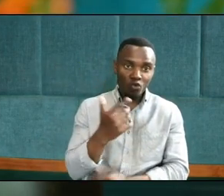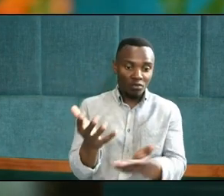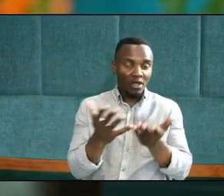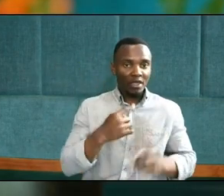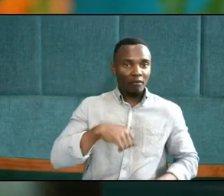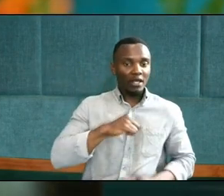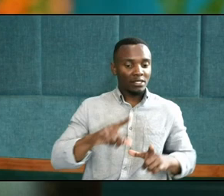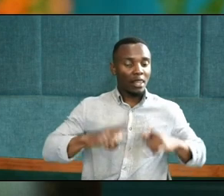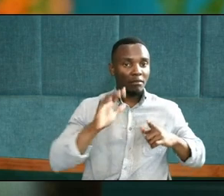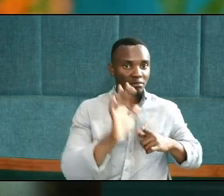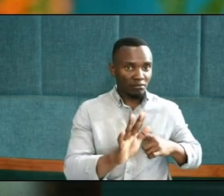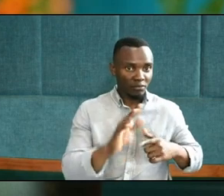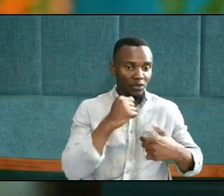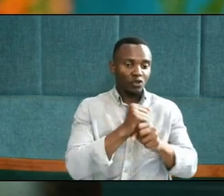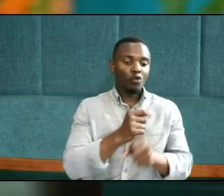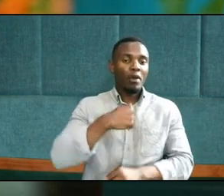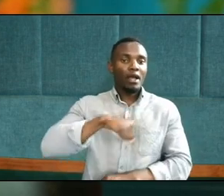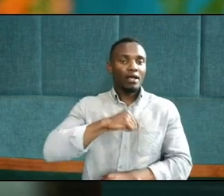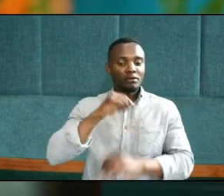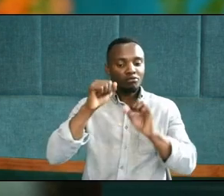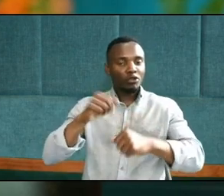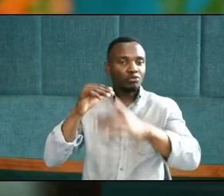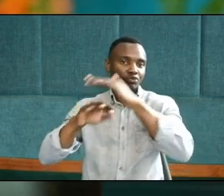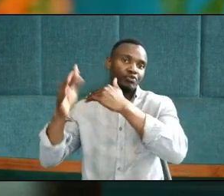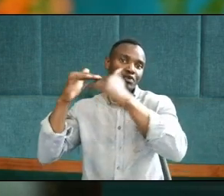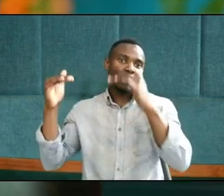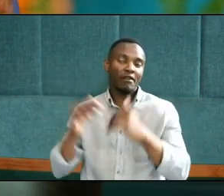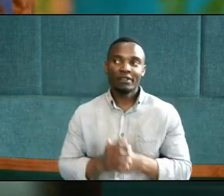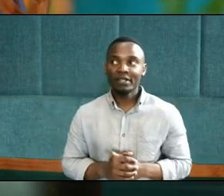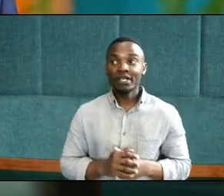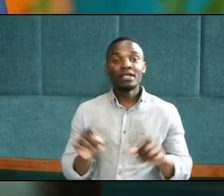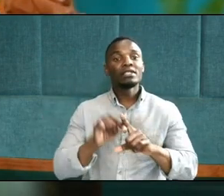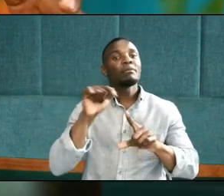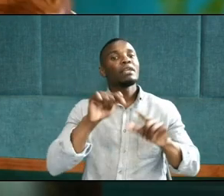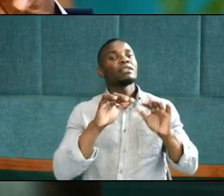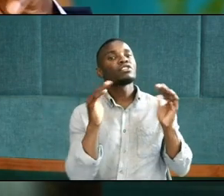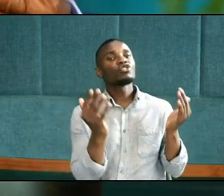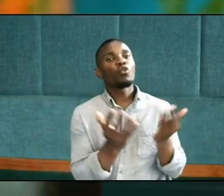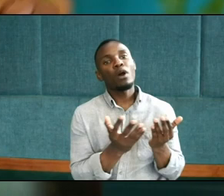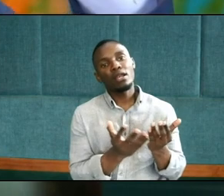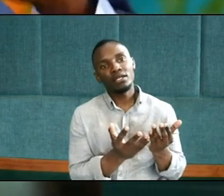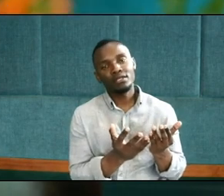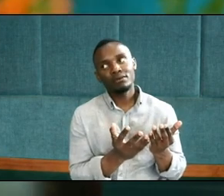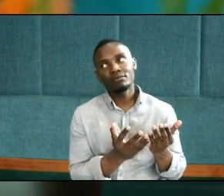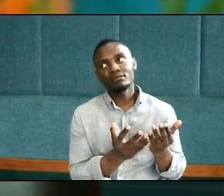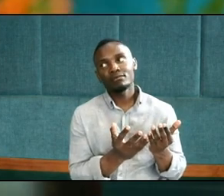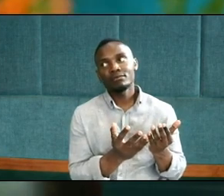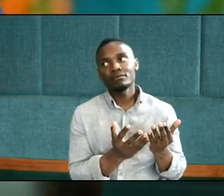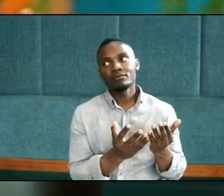inherit the kingdom of God. You see, even in this world, you see people want to be on top of